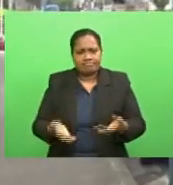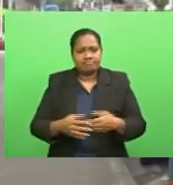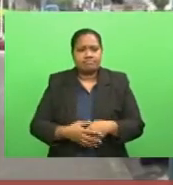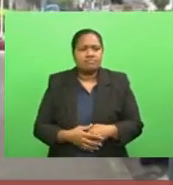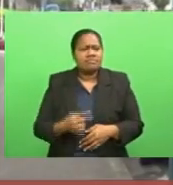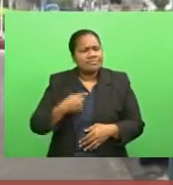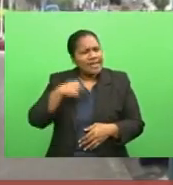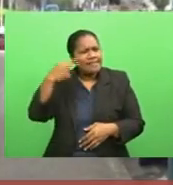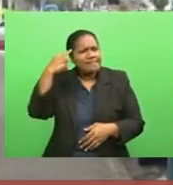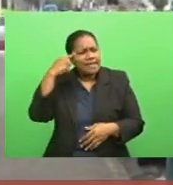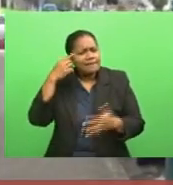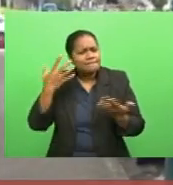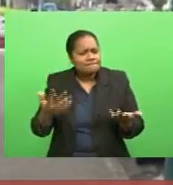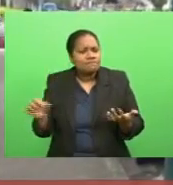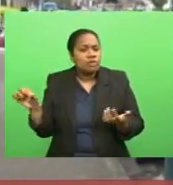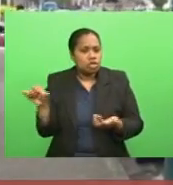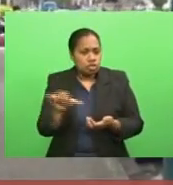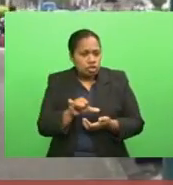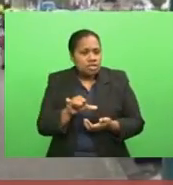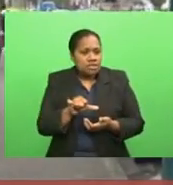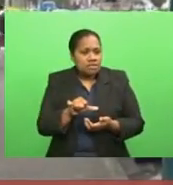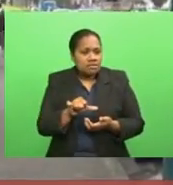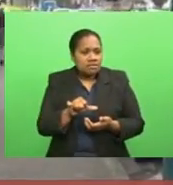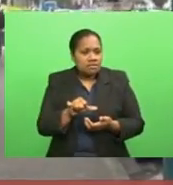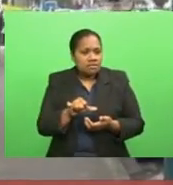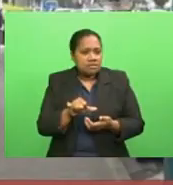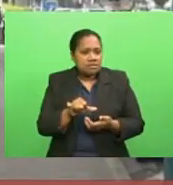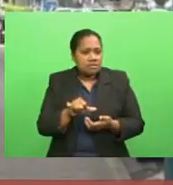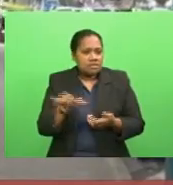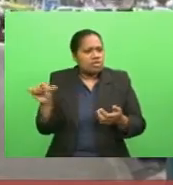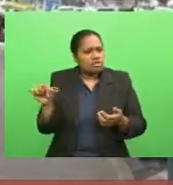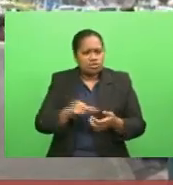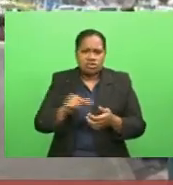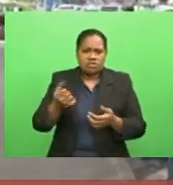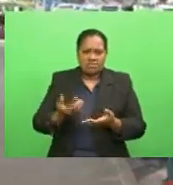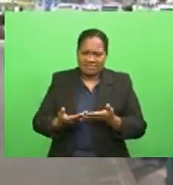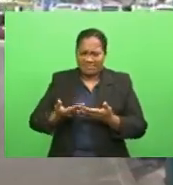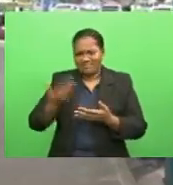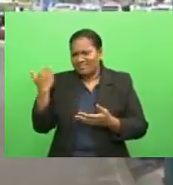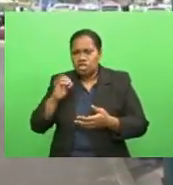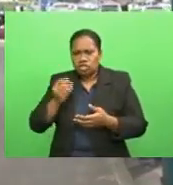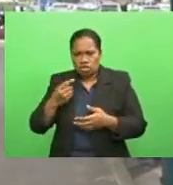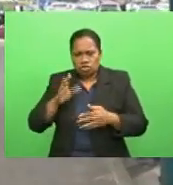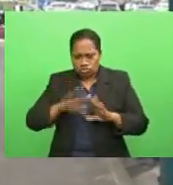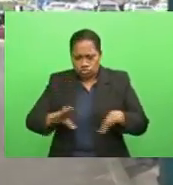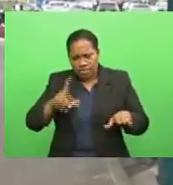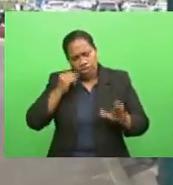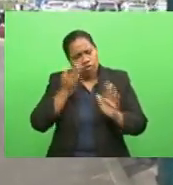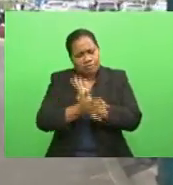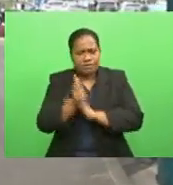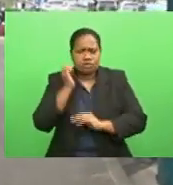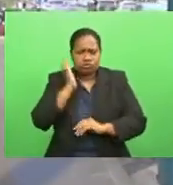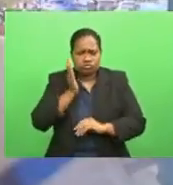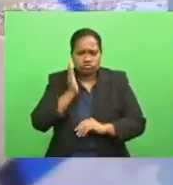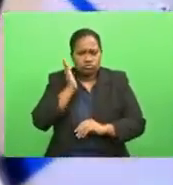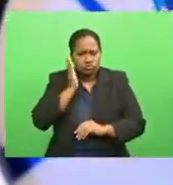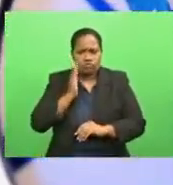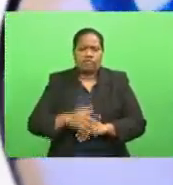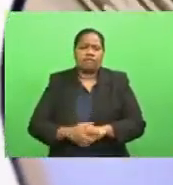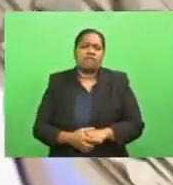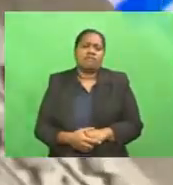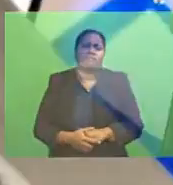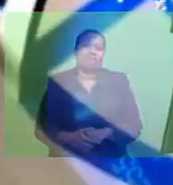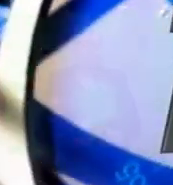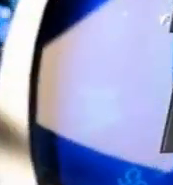I think it should be scaled back so that our children can go back to school and we can do our normal business.